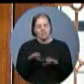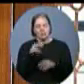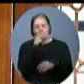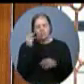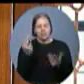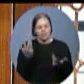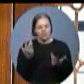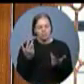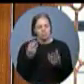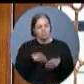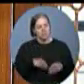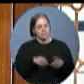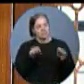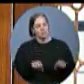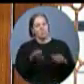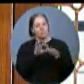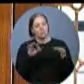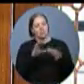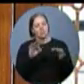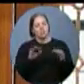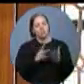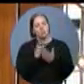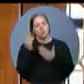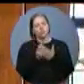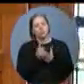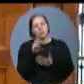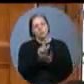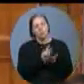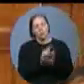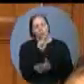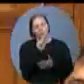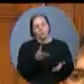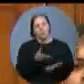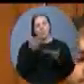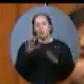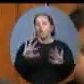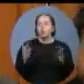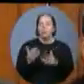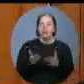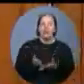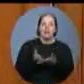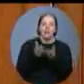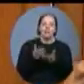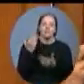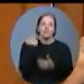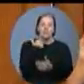help victims of crime in this country? Honourable Minister of Justice.